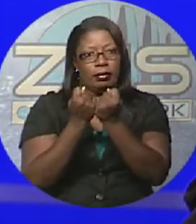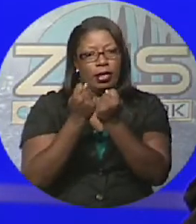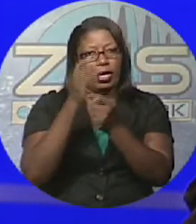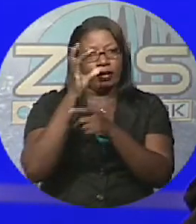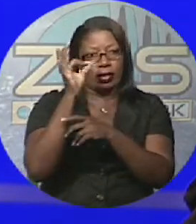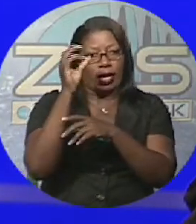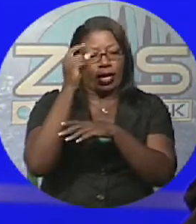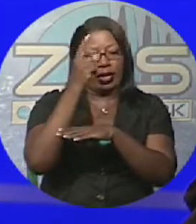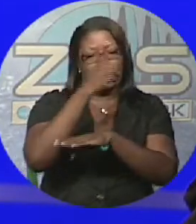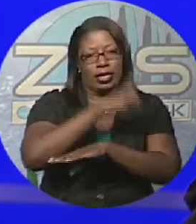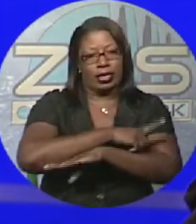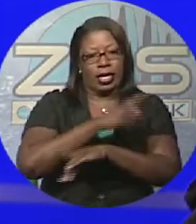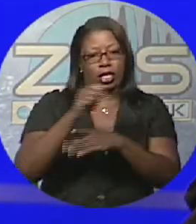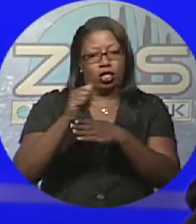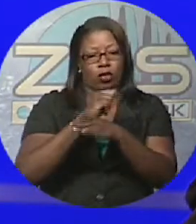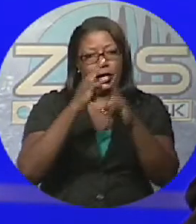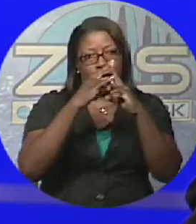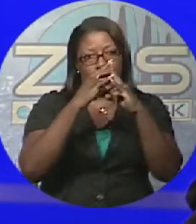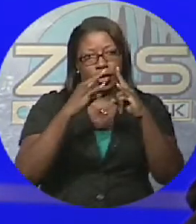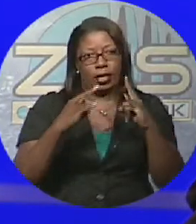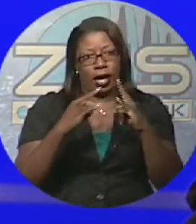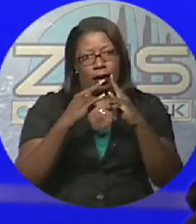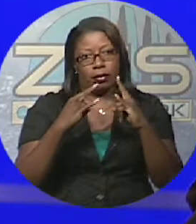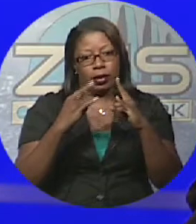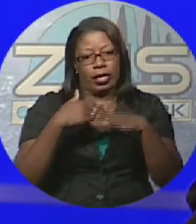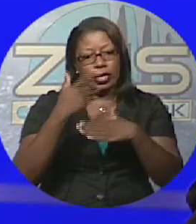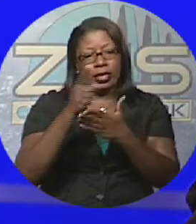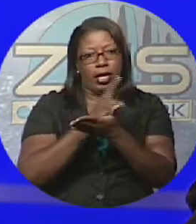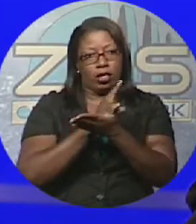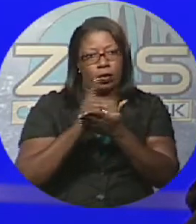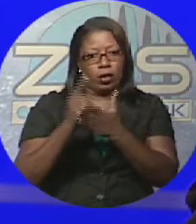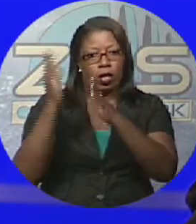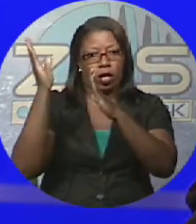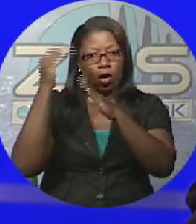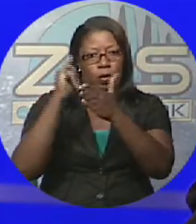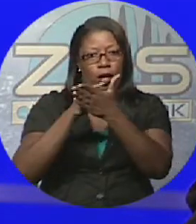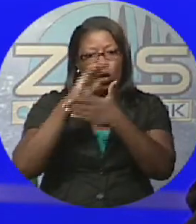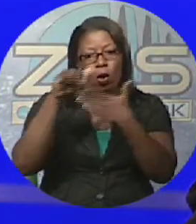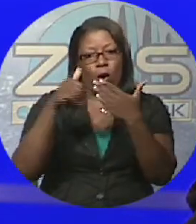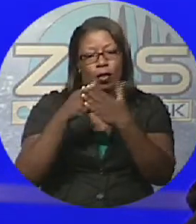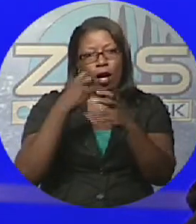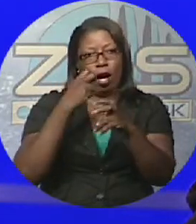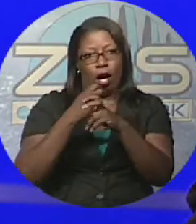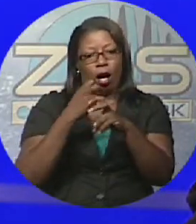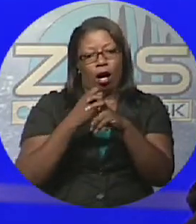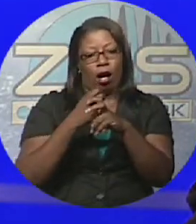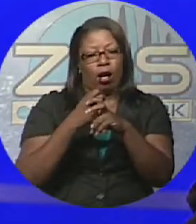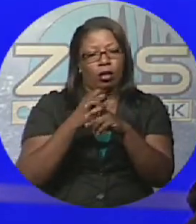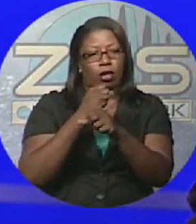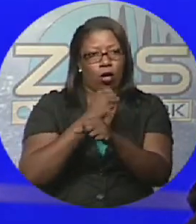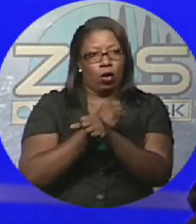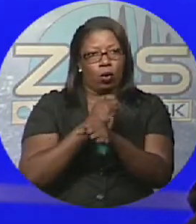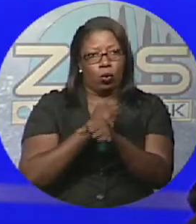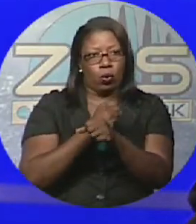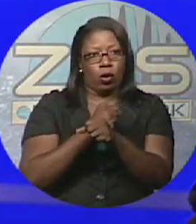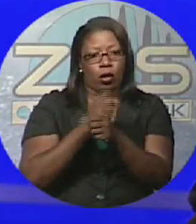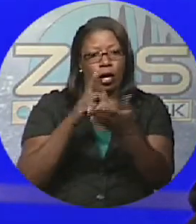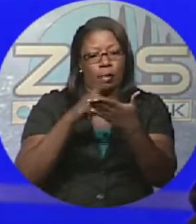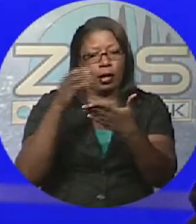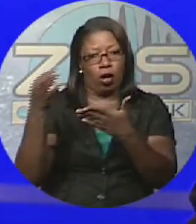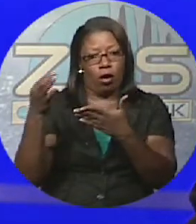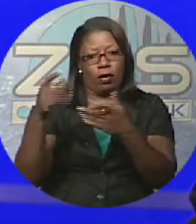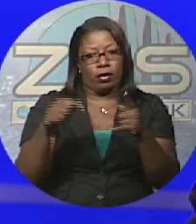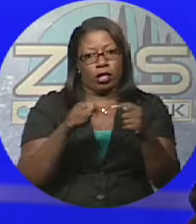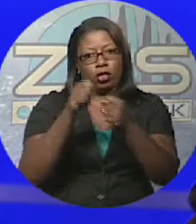training camp at Colorado State University, and come next week, they hope all the hard work will pay off as they travel to the British Virgin Islands